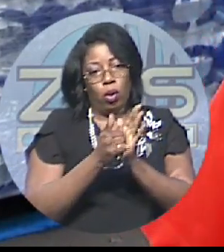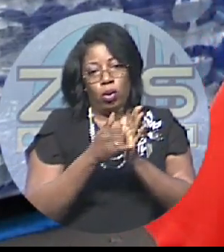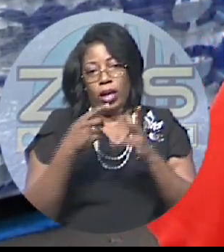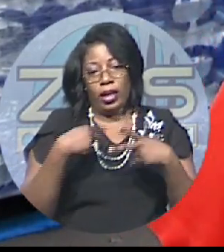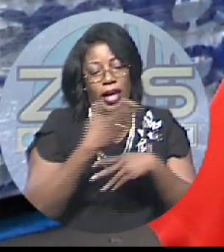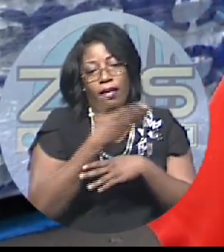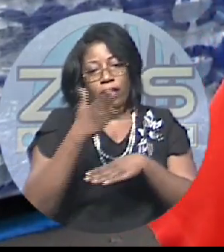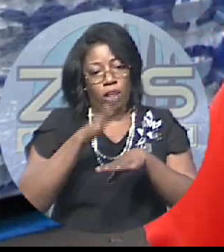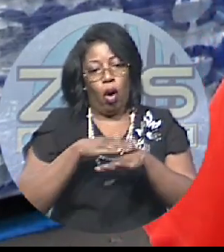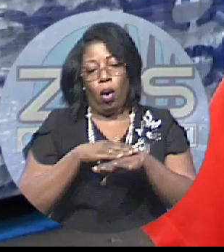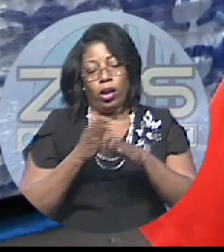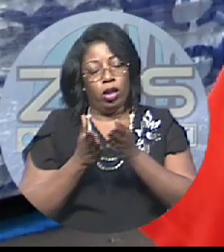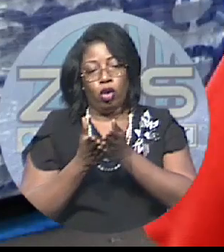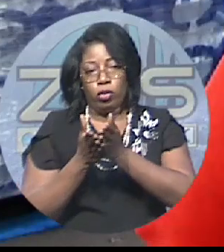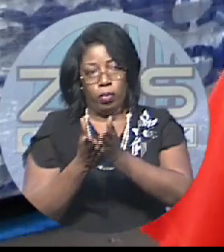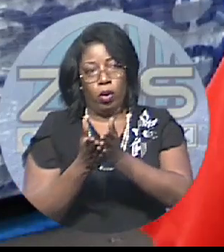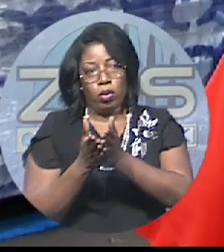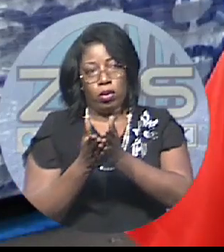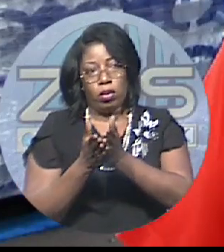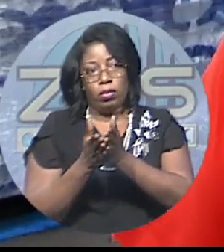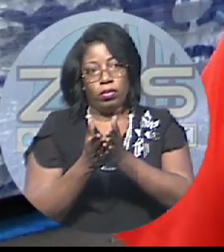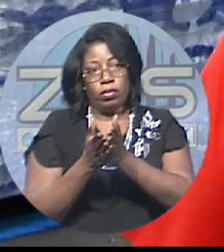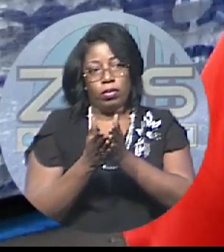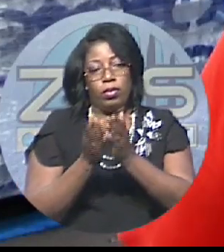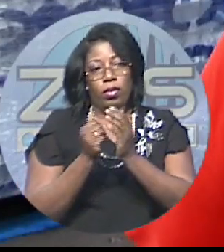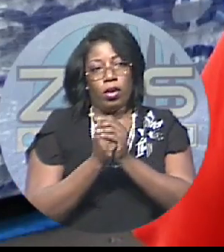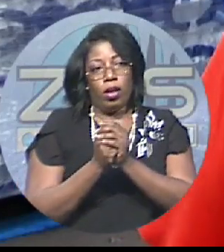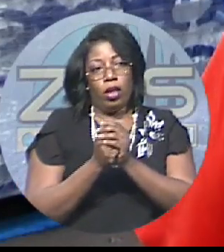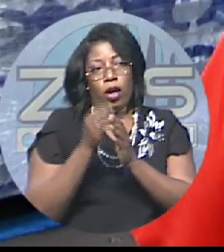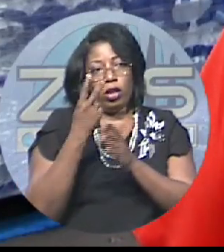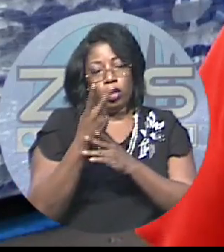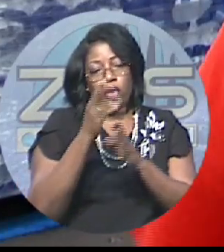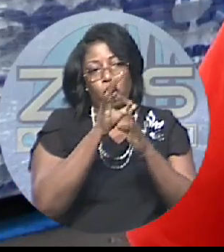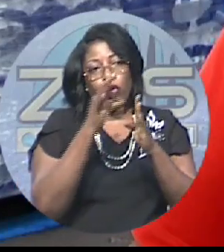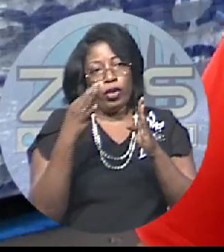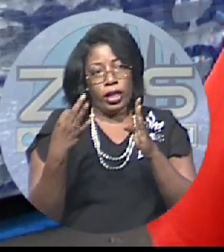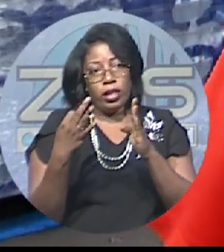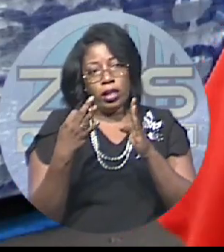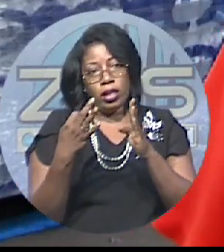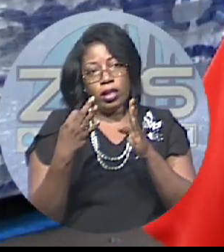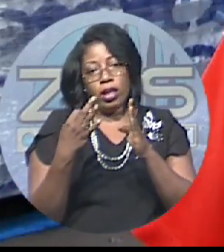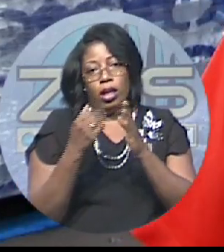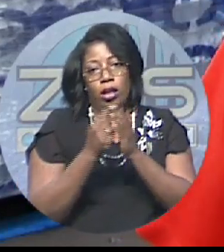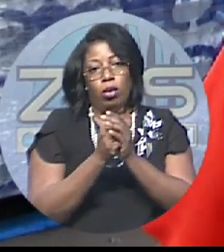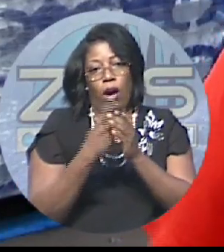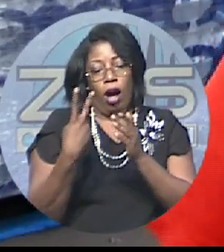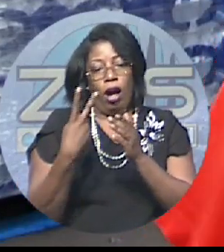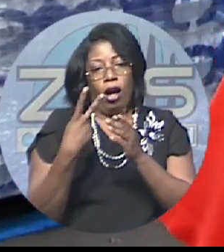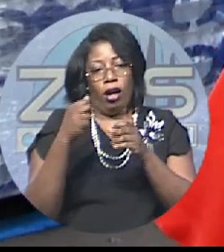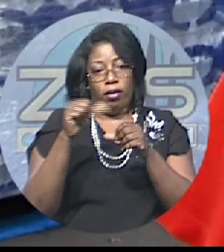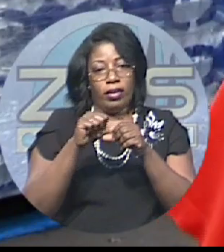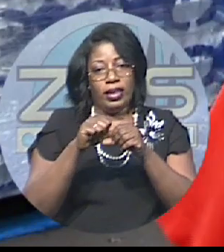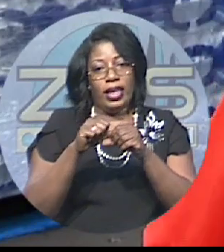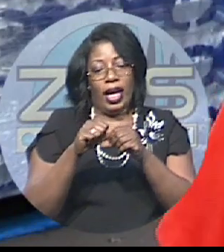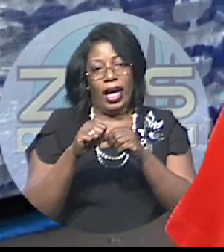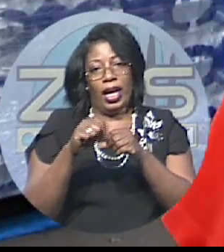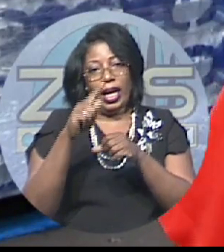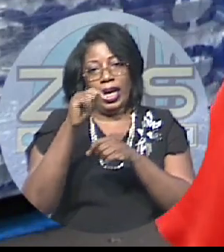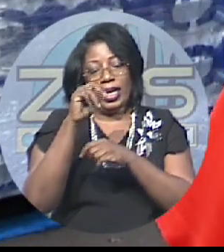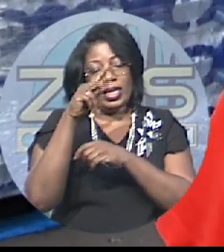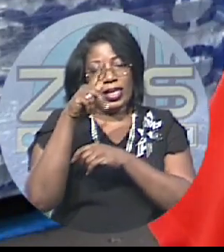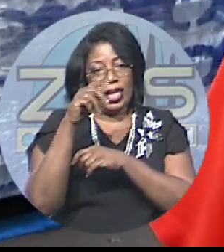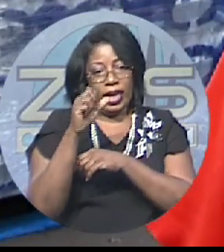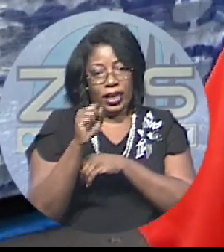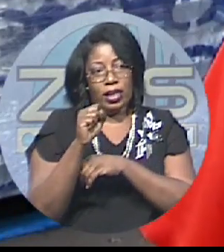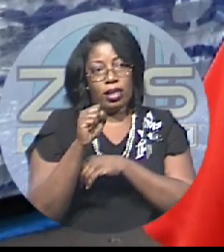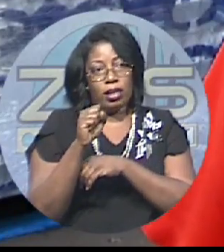those boats. You know, you had two freezer units, you had large fuel tanks, you had water makers to turn water,